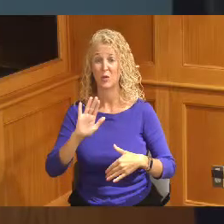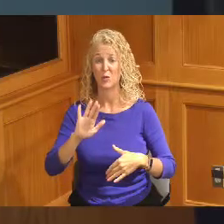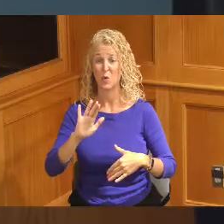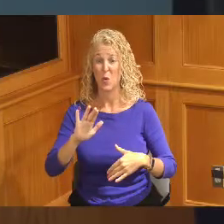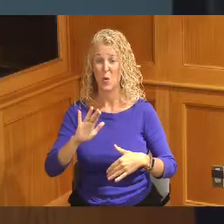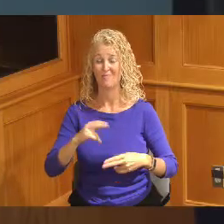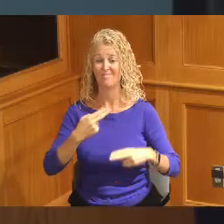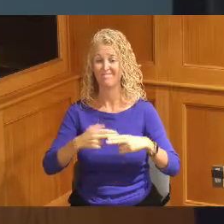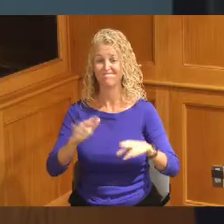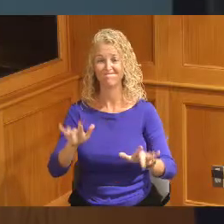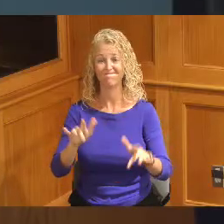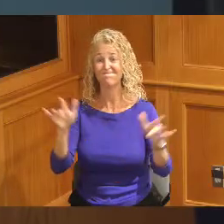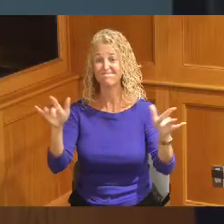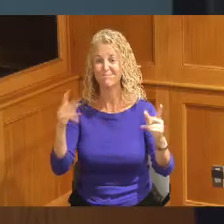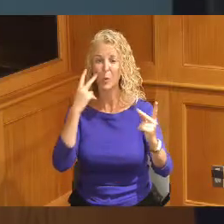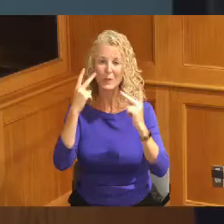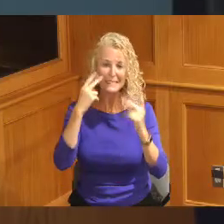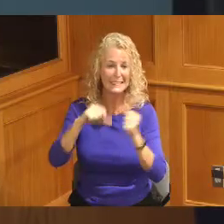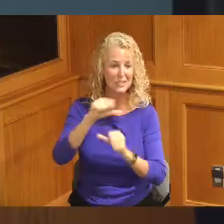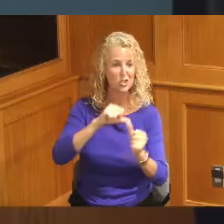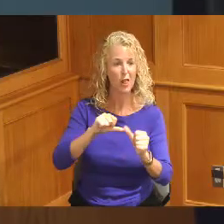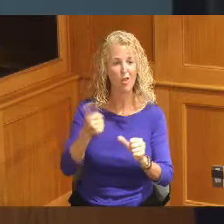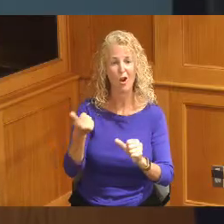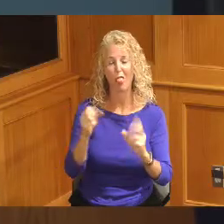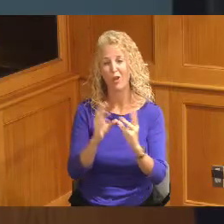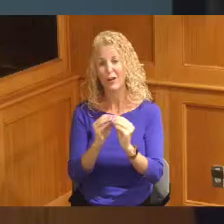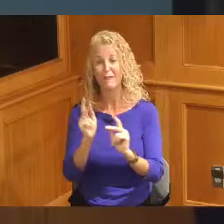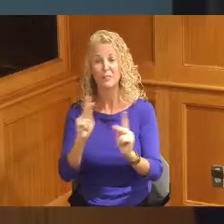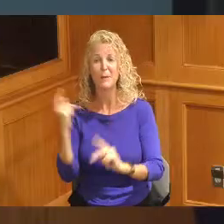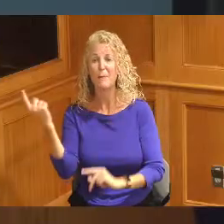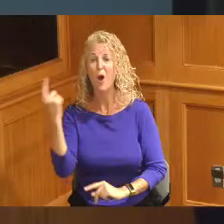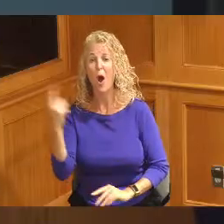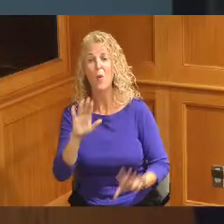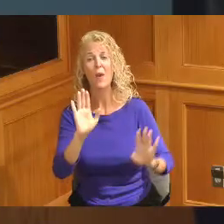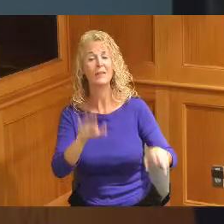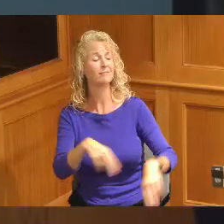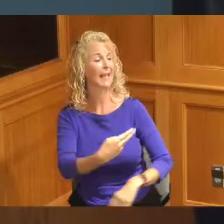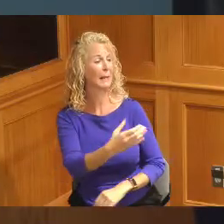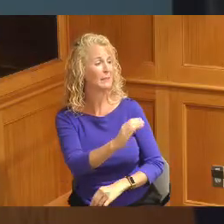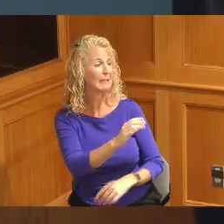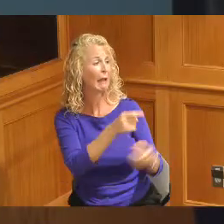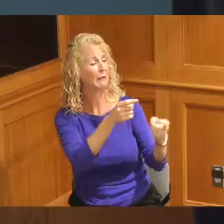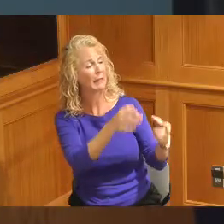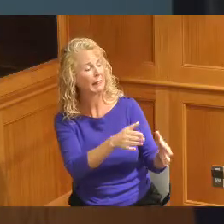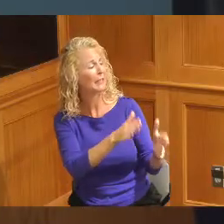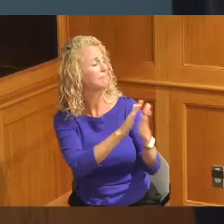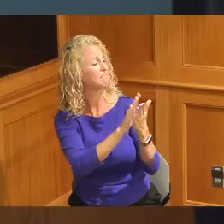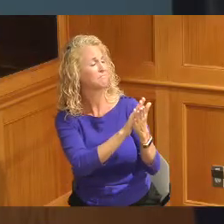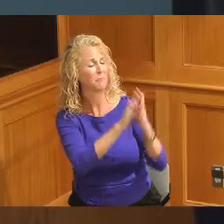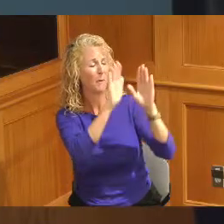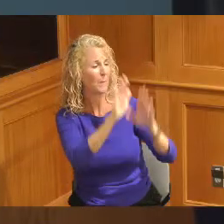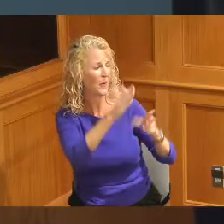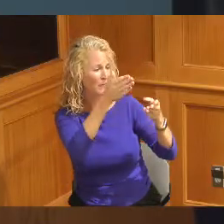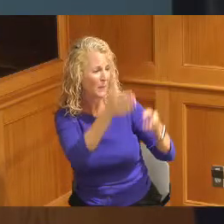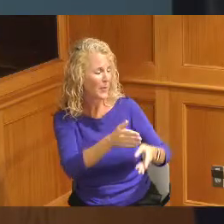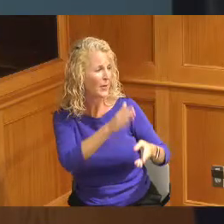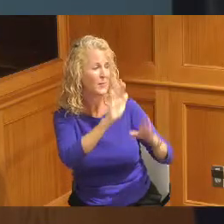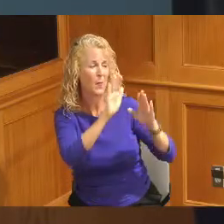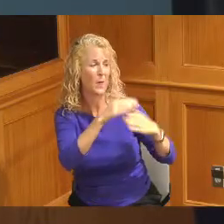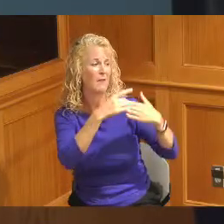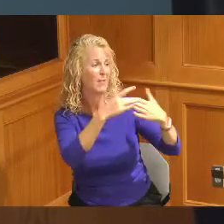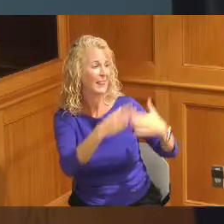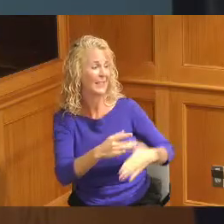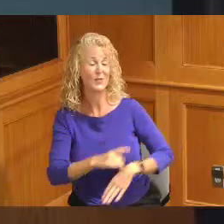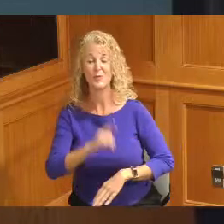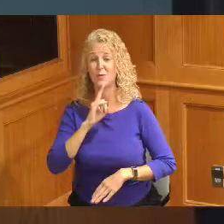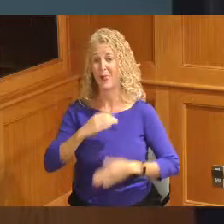reputation. We see each other at these conferences, and people always tell me about how Hamilton County is really ahead of so many other communities. So